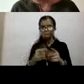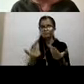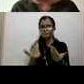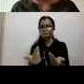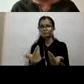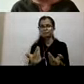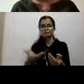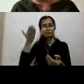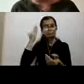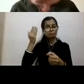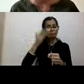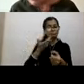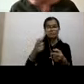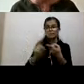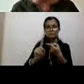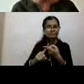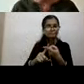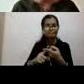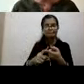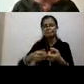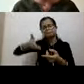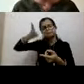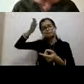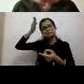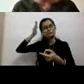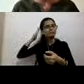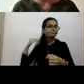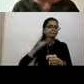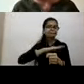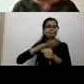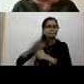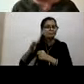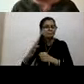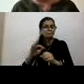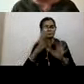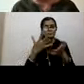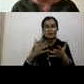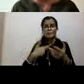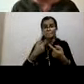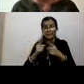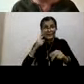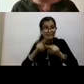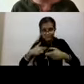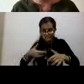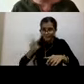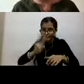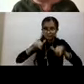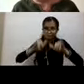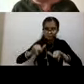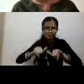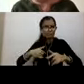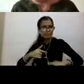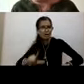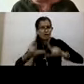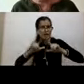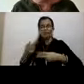for many, many, many, many decades. But once you leave it alone, it starts coming back to life. And this is what we're seeing all over